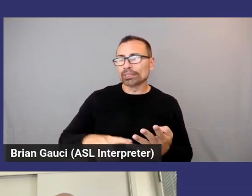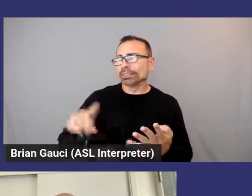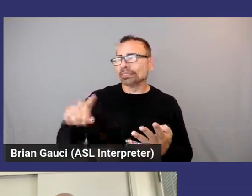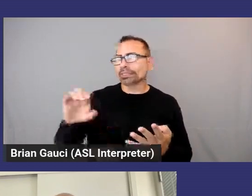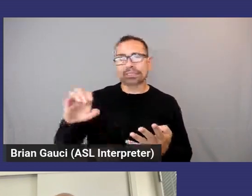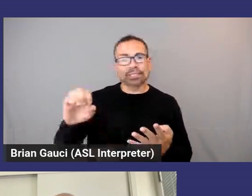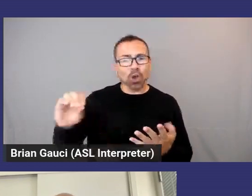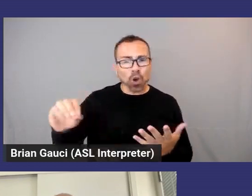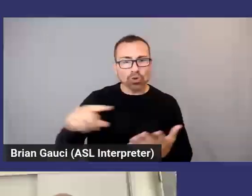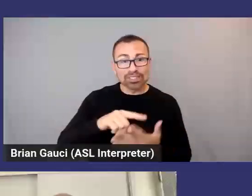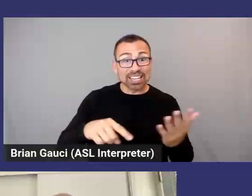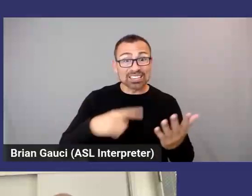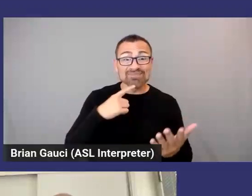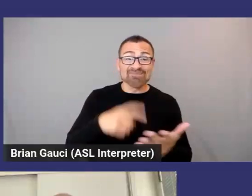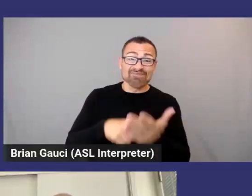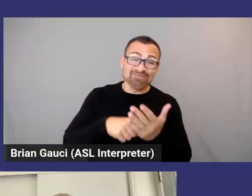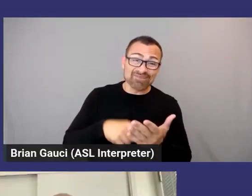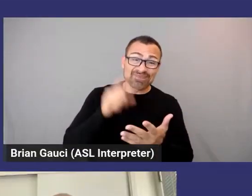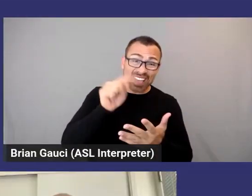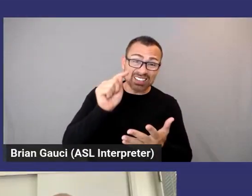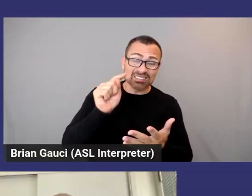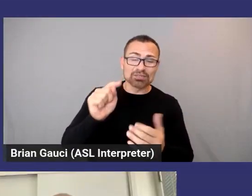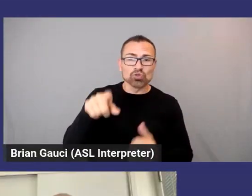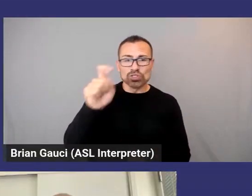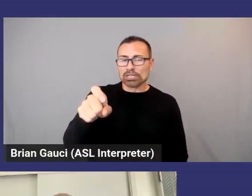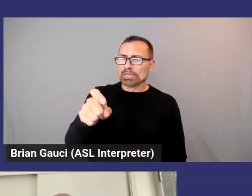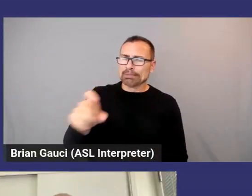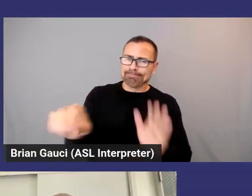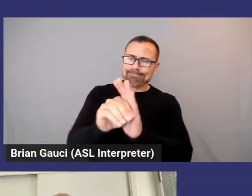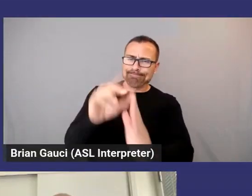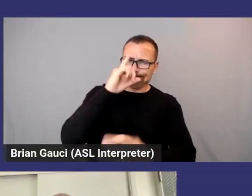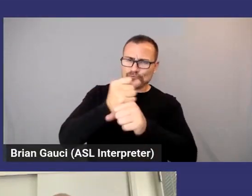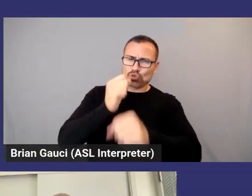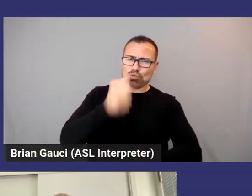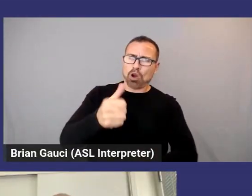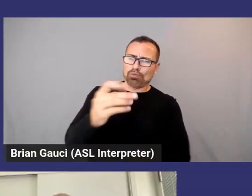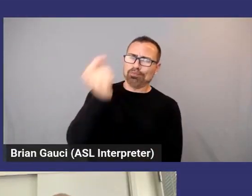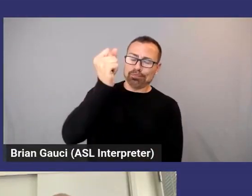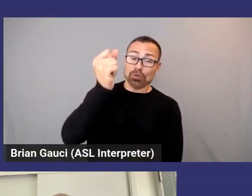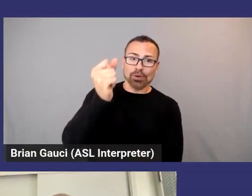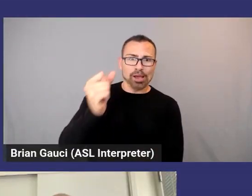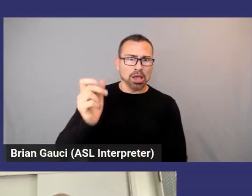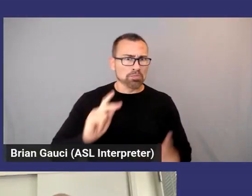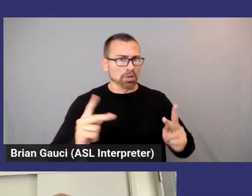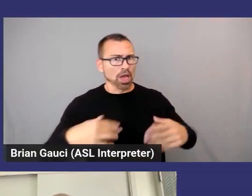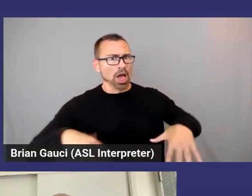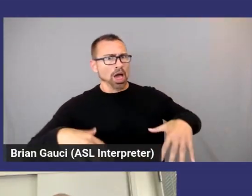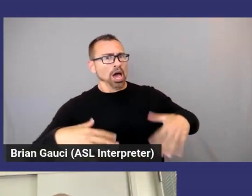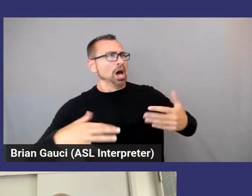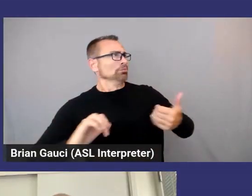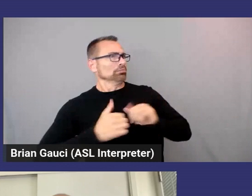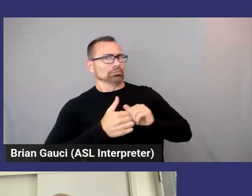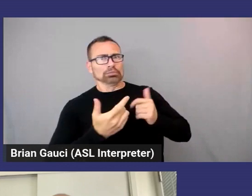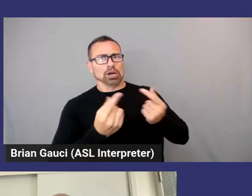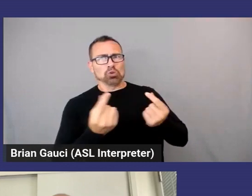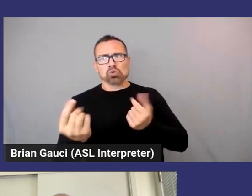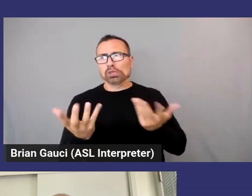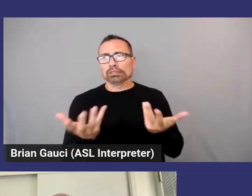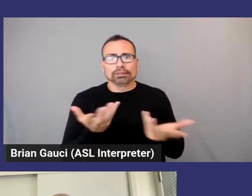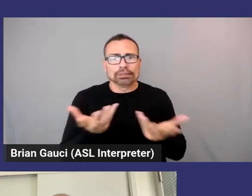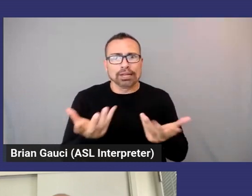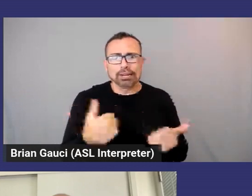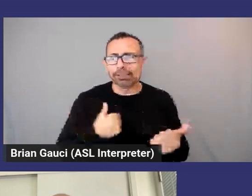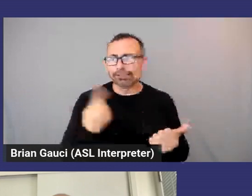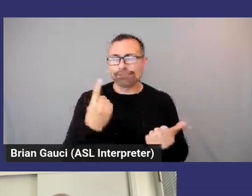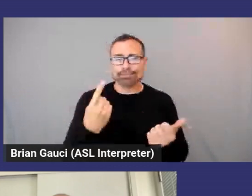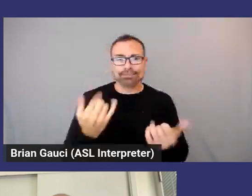we should be zero trust tomorrow." And a lot of folks kind of get a little bit of anxiety, going, "Oh my gosh, how do I do this? Like, I'm just now